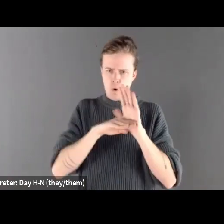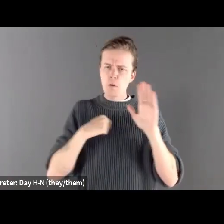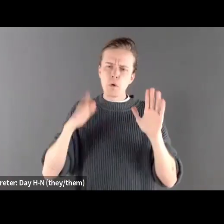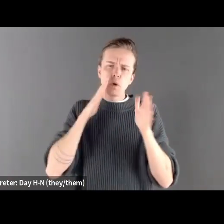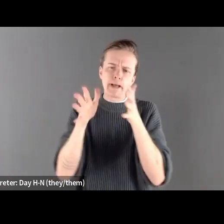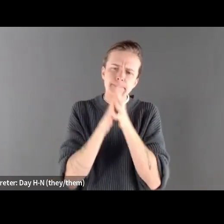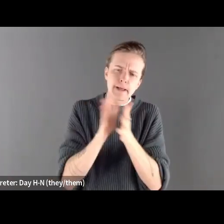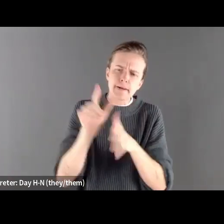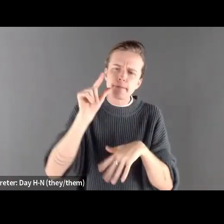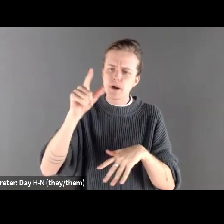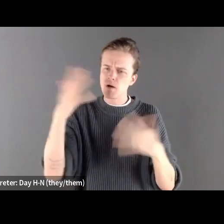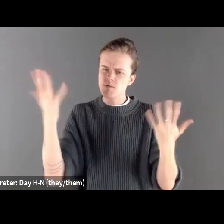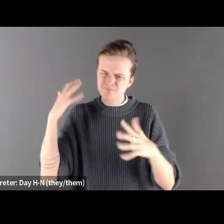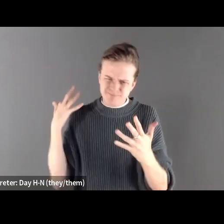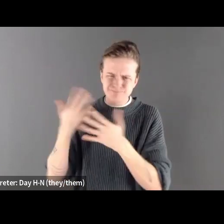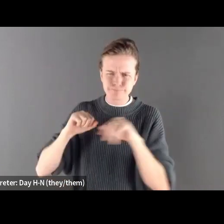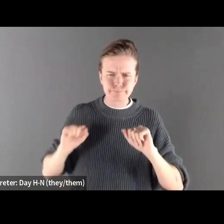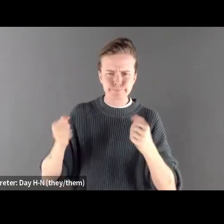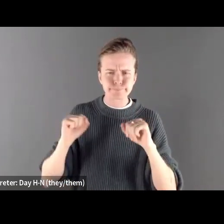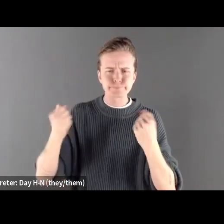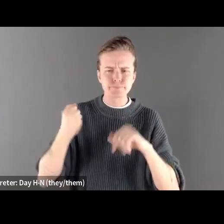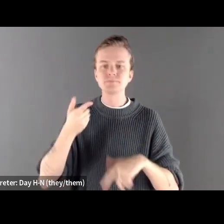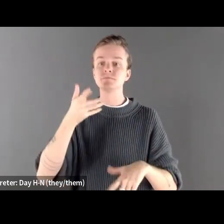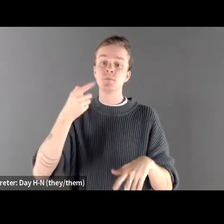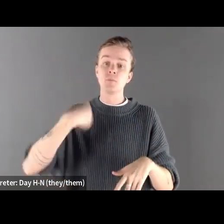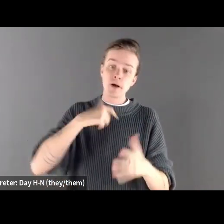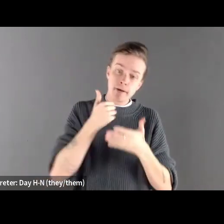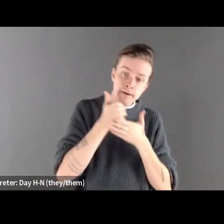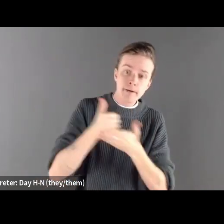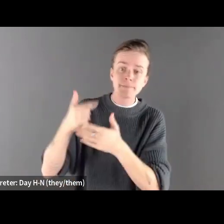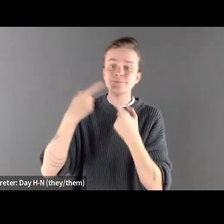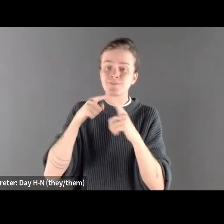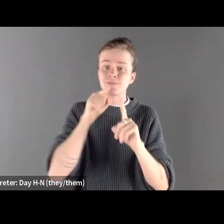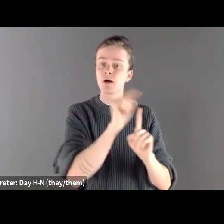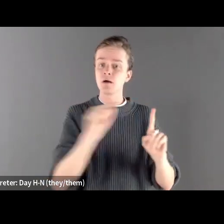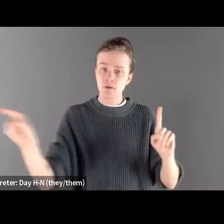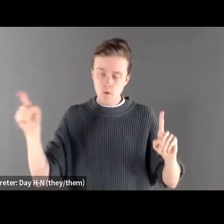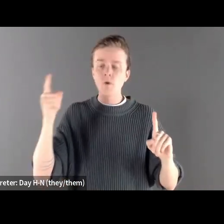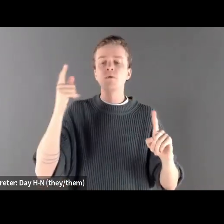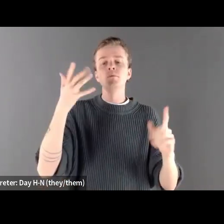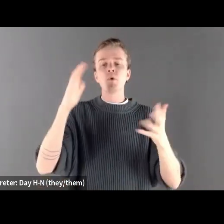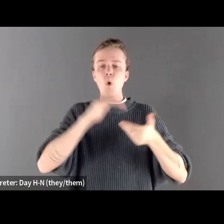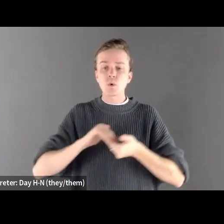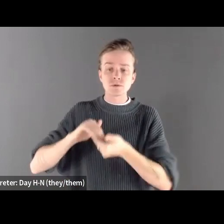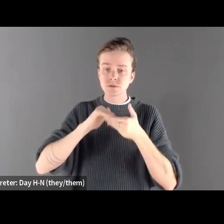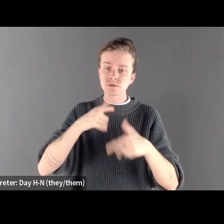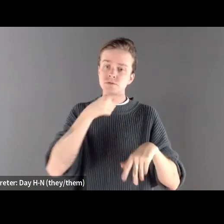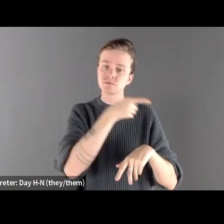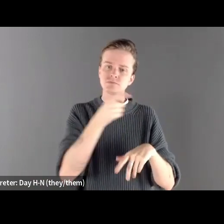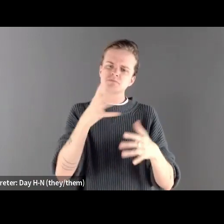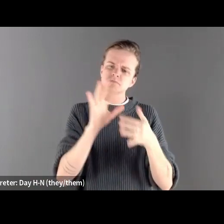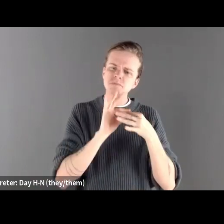after, by which we assist civil society organizations. We were able